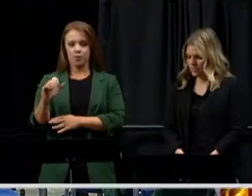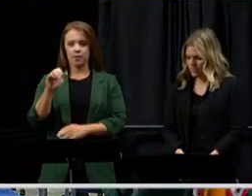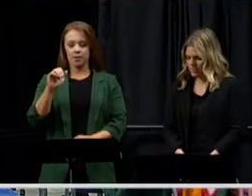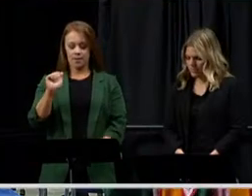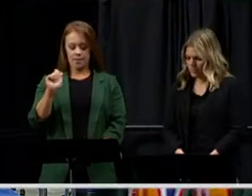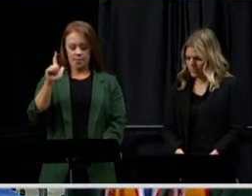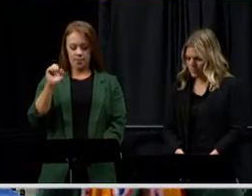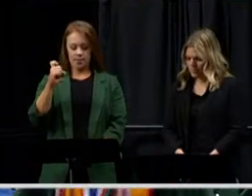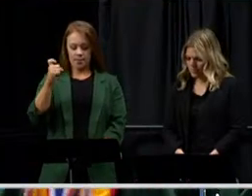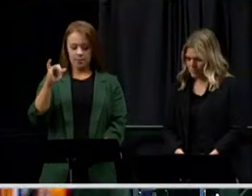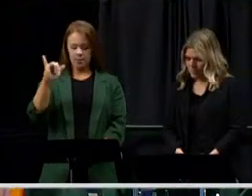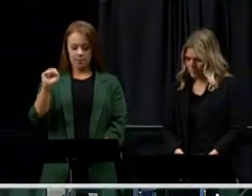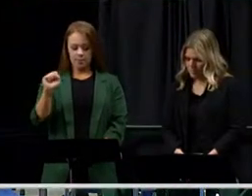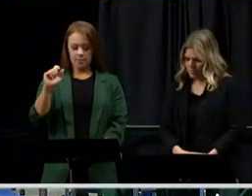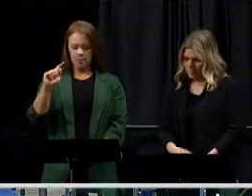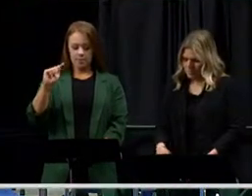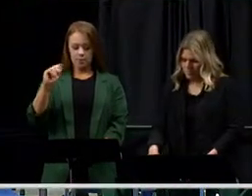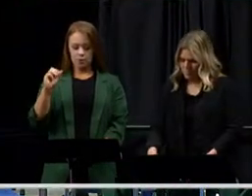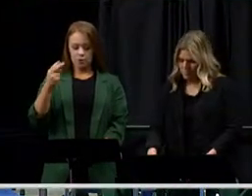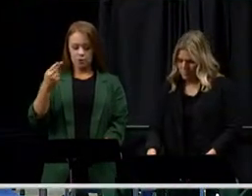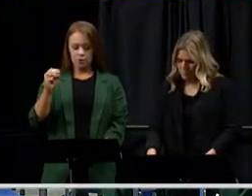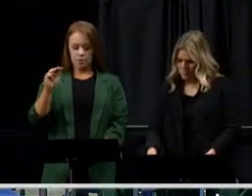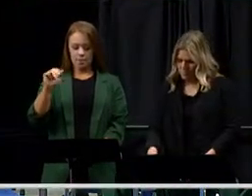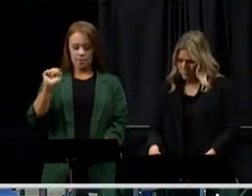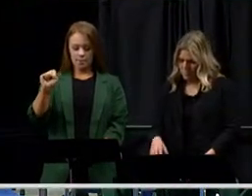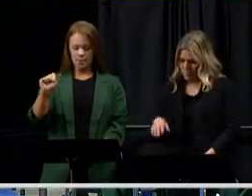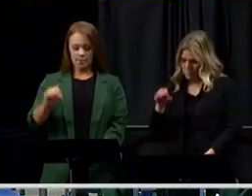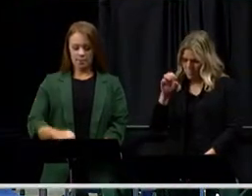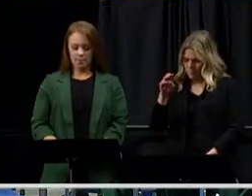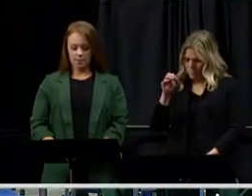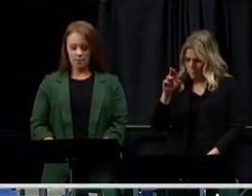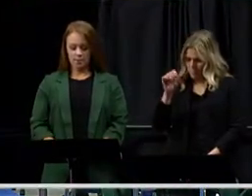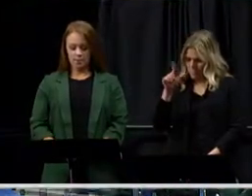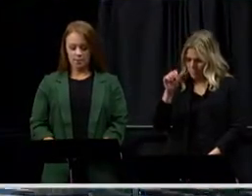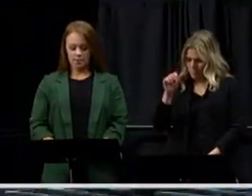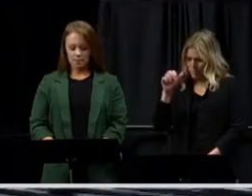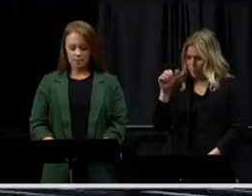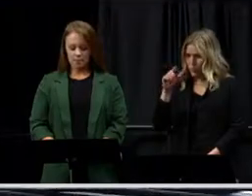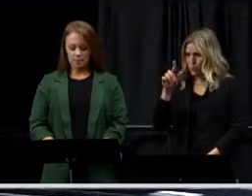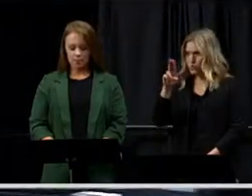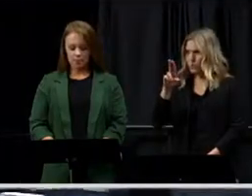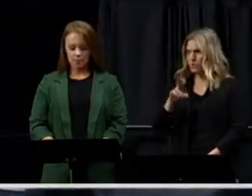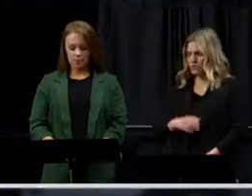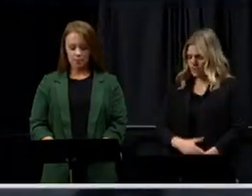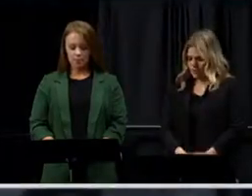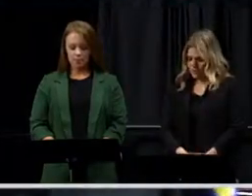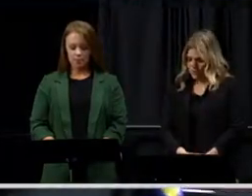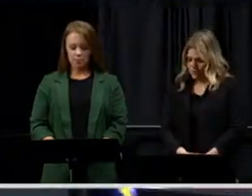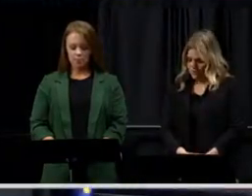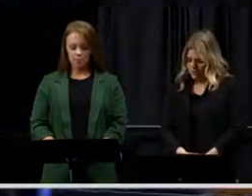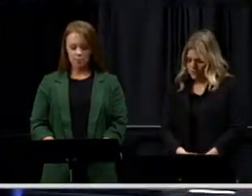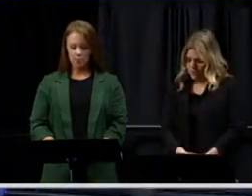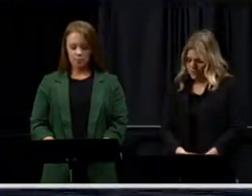Alexis Torres Thomas. Emanuela Obeng Adu.